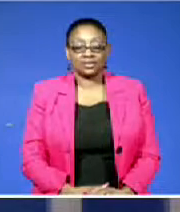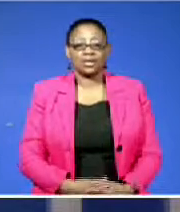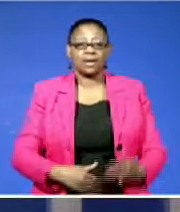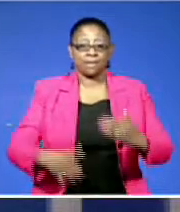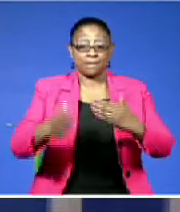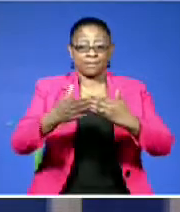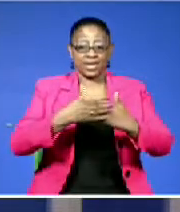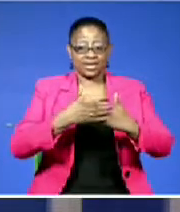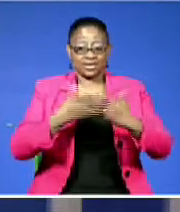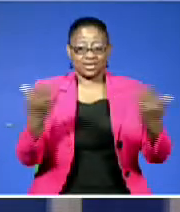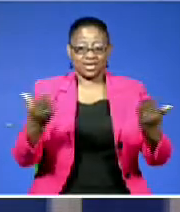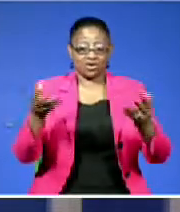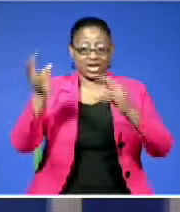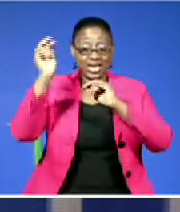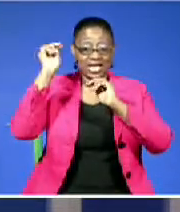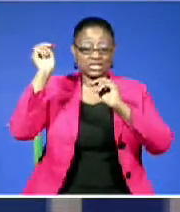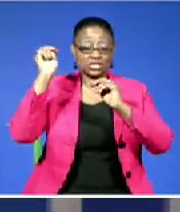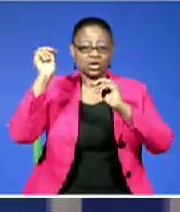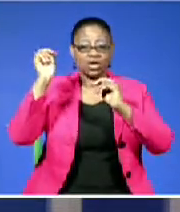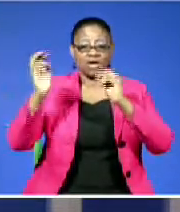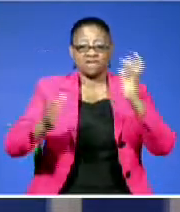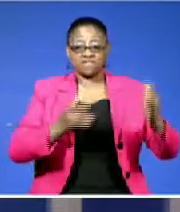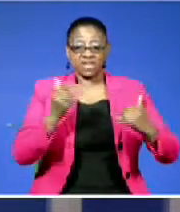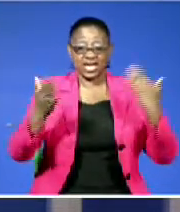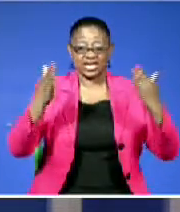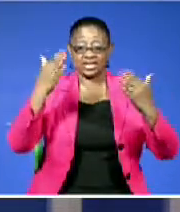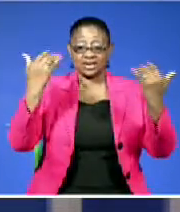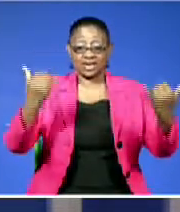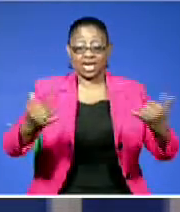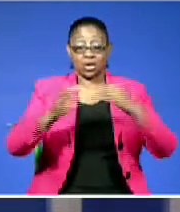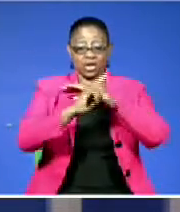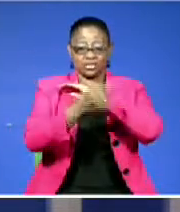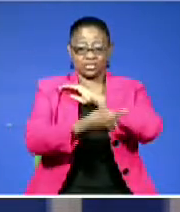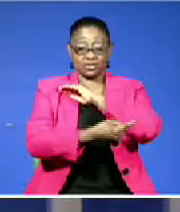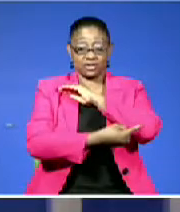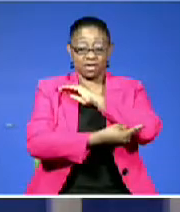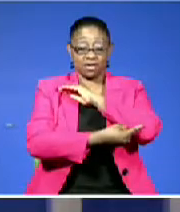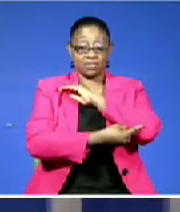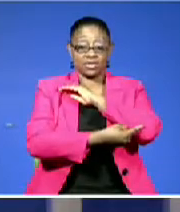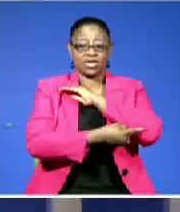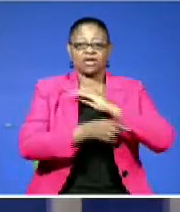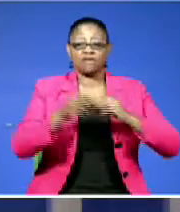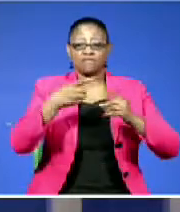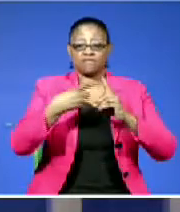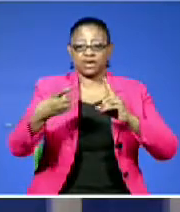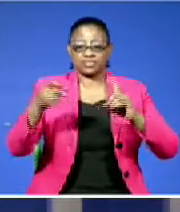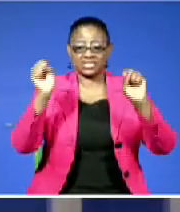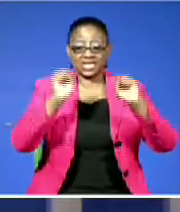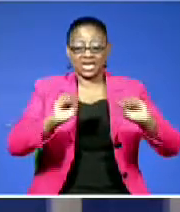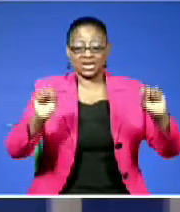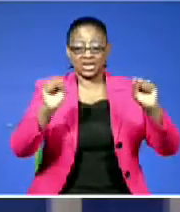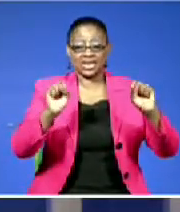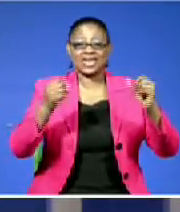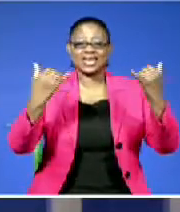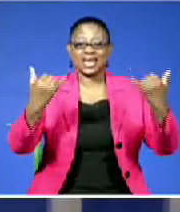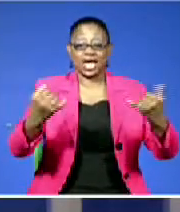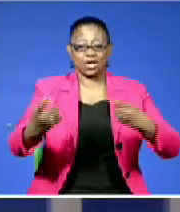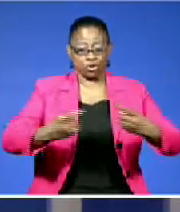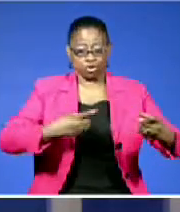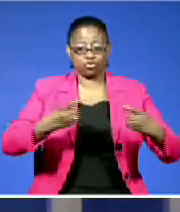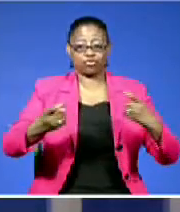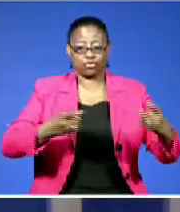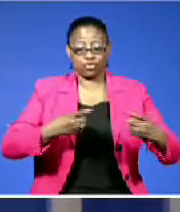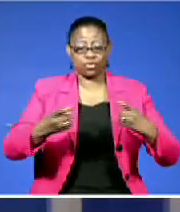Well, back here in the capital, officials say a fire that erupted at the New Providence landfill on Saturday has been contained. The fire broke out around